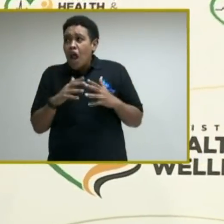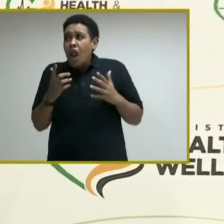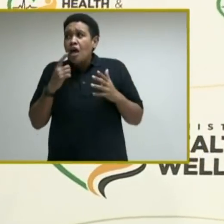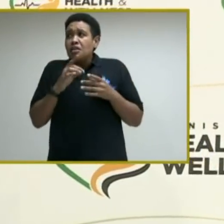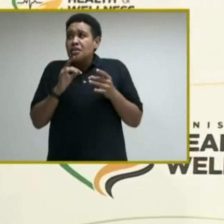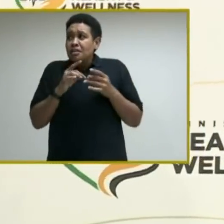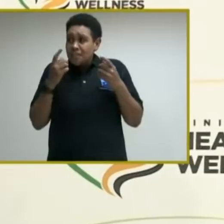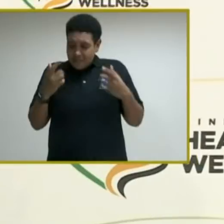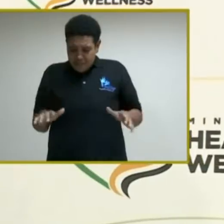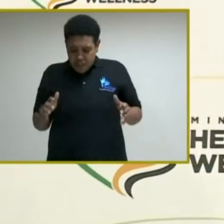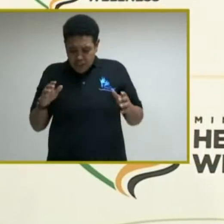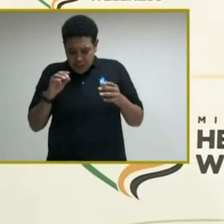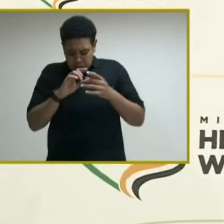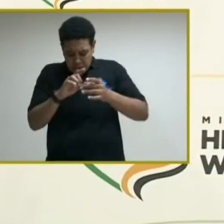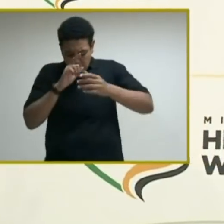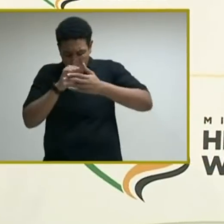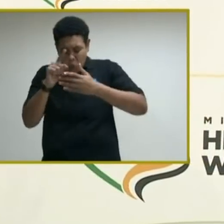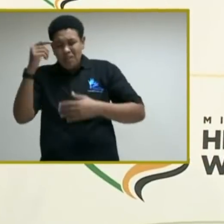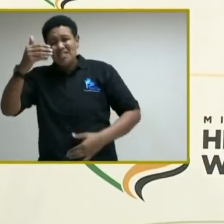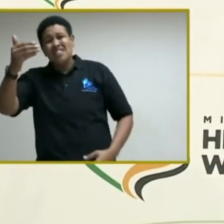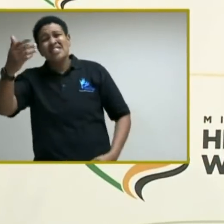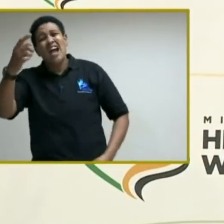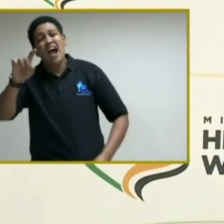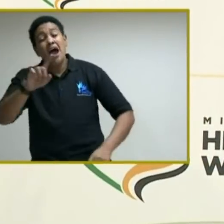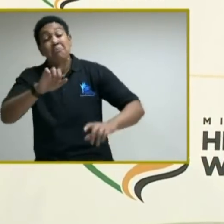said in the weeks to come.